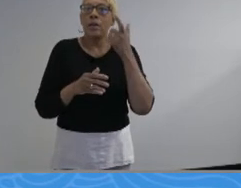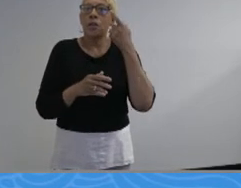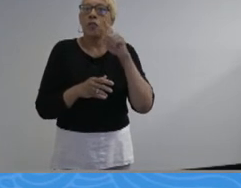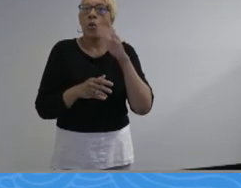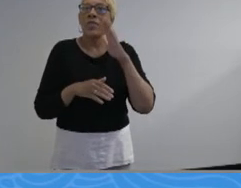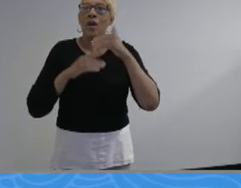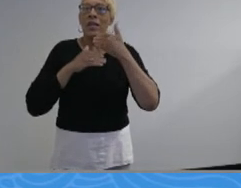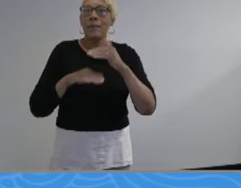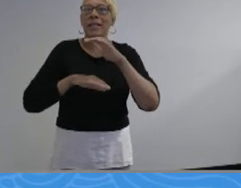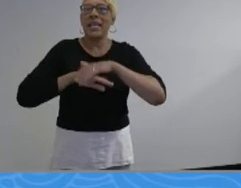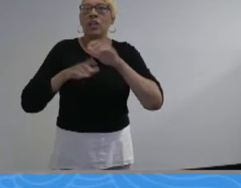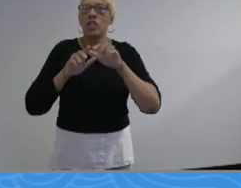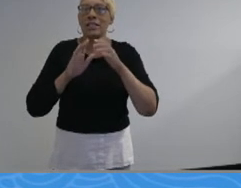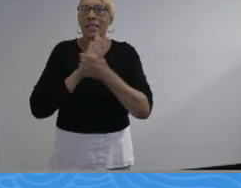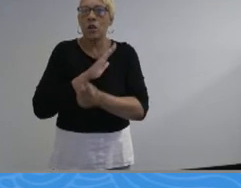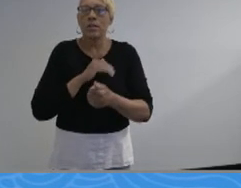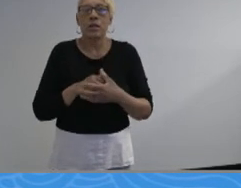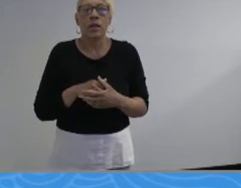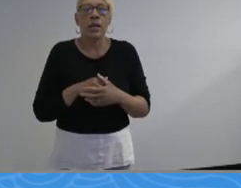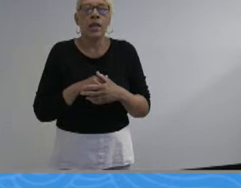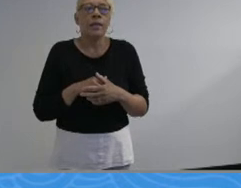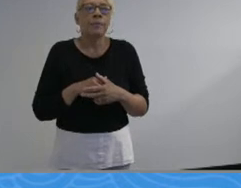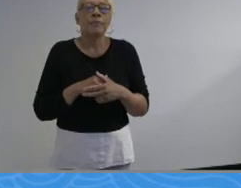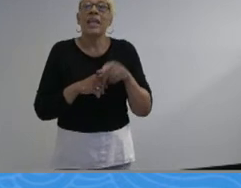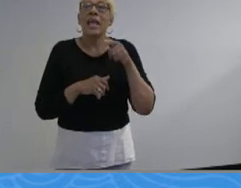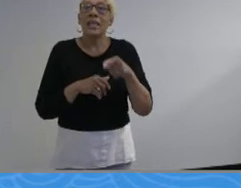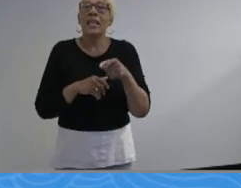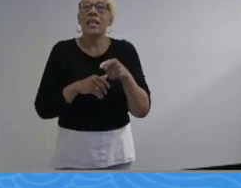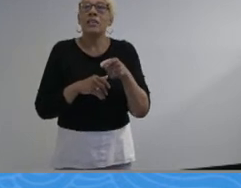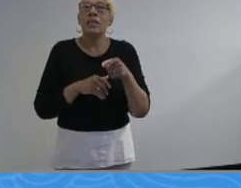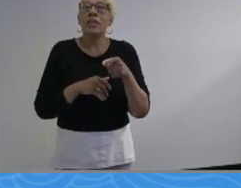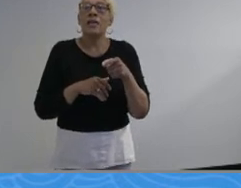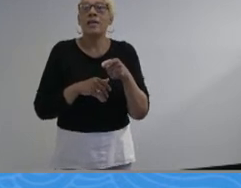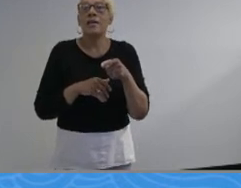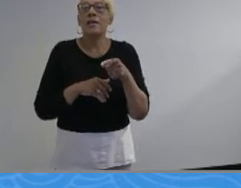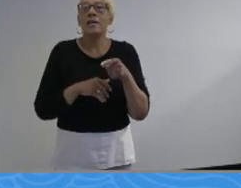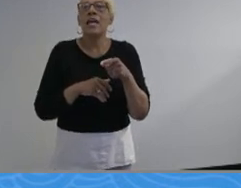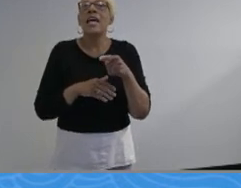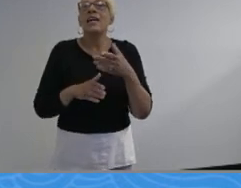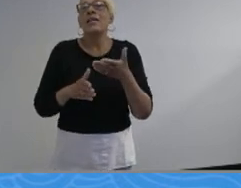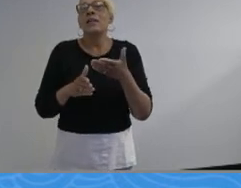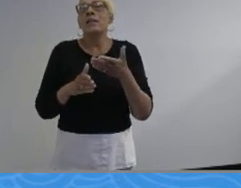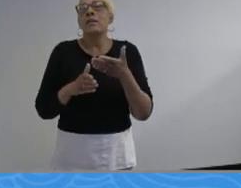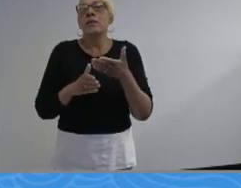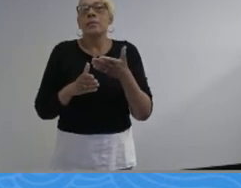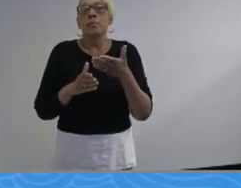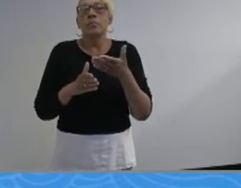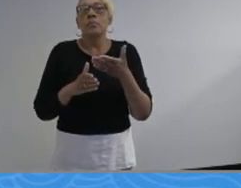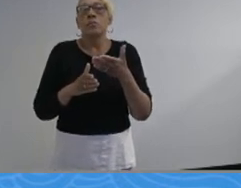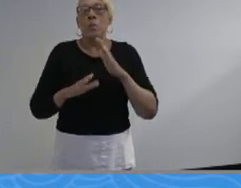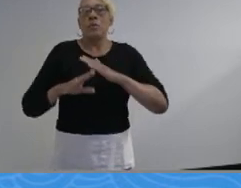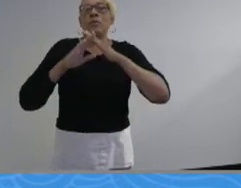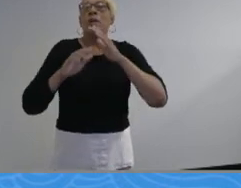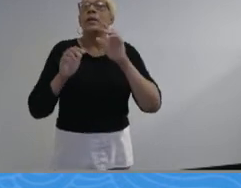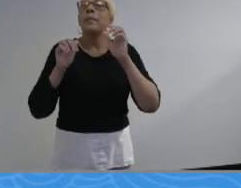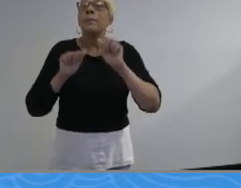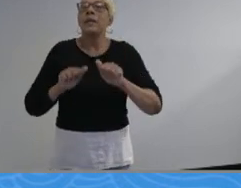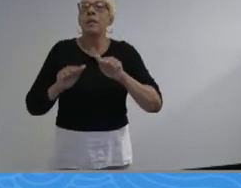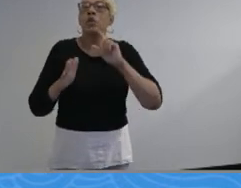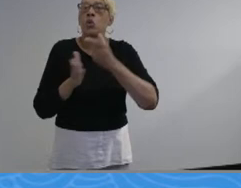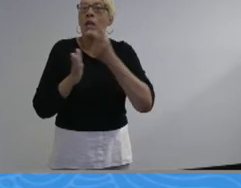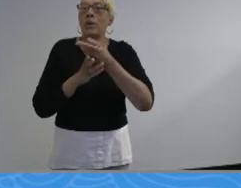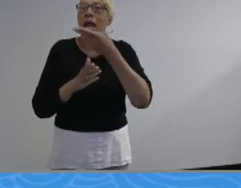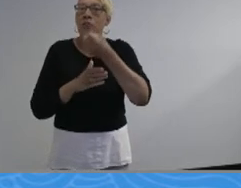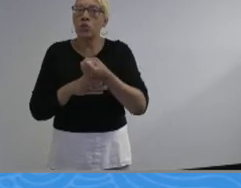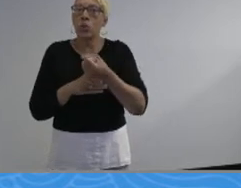limited English skills. And this is a factor that prevents ELs from graduating high school, college, and career ready, and that the pandemic is likely